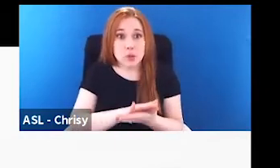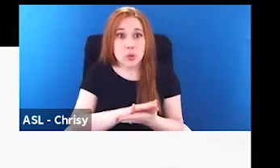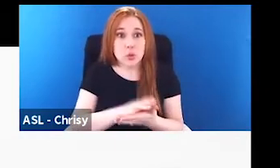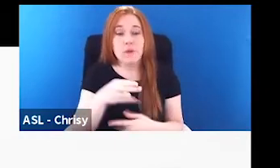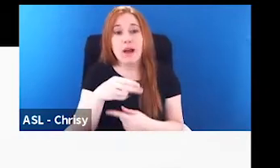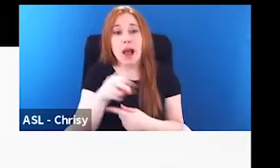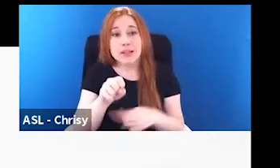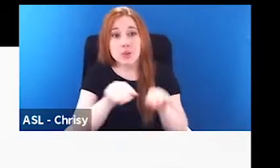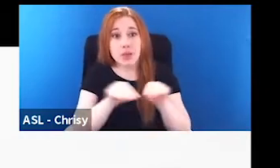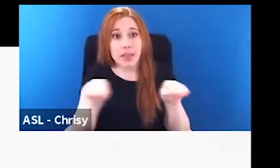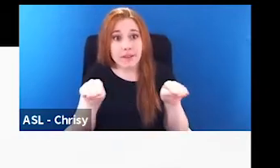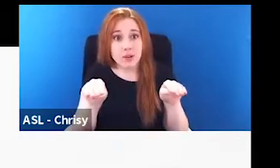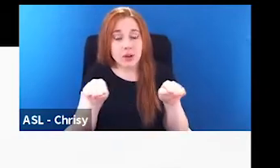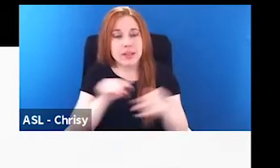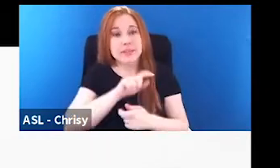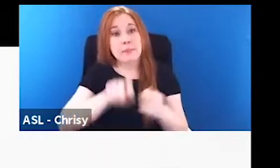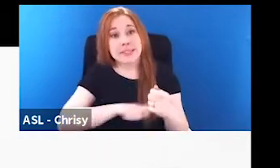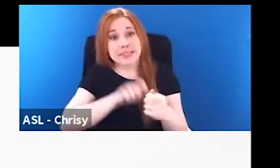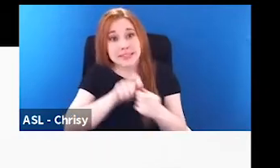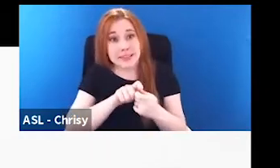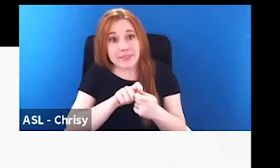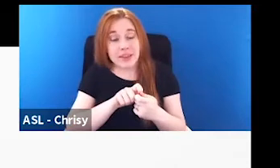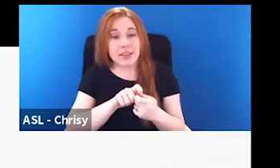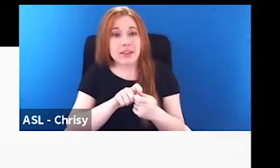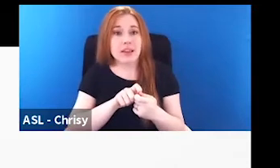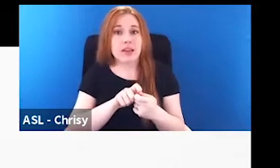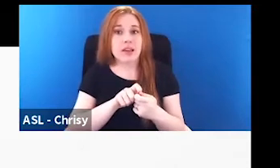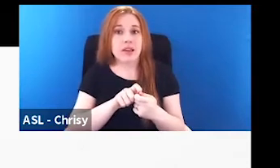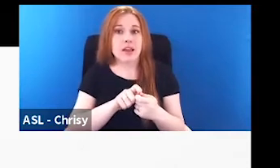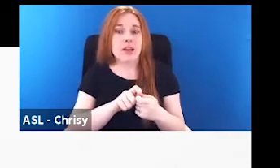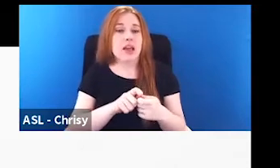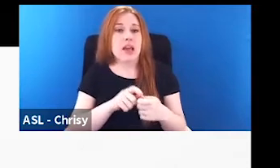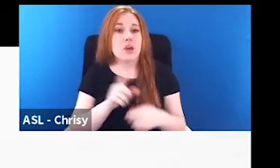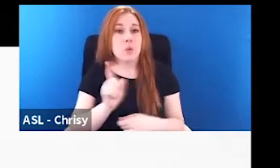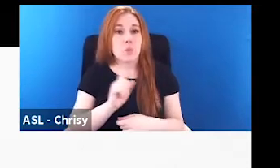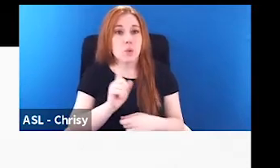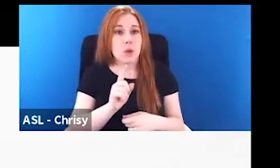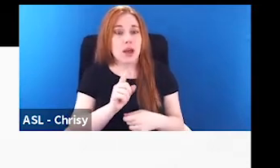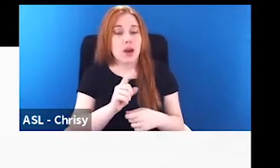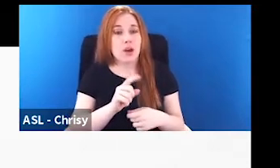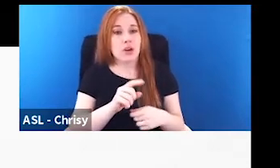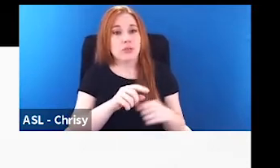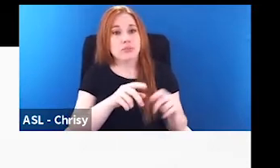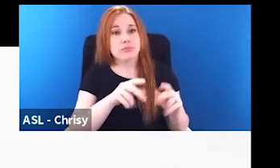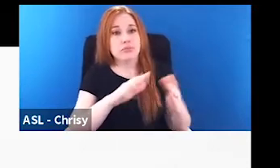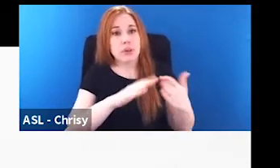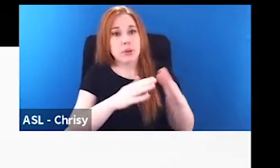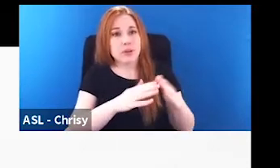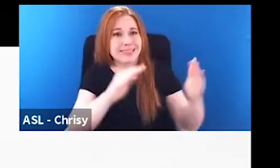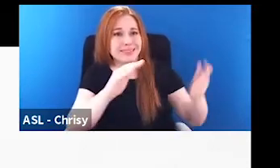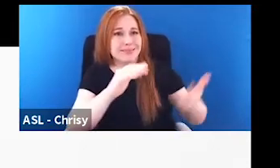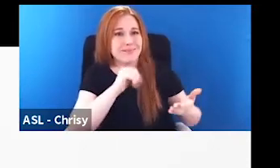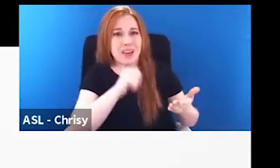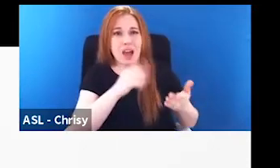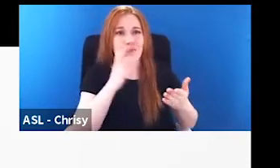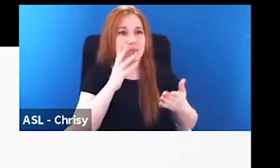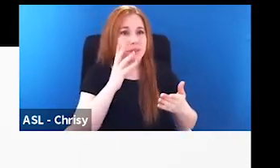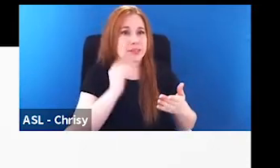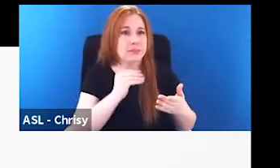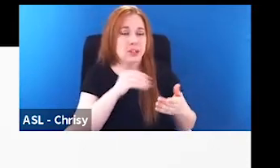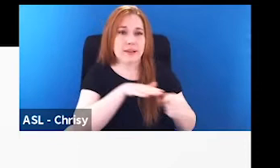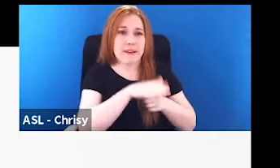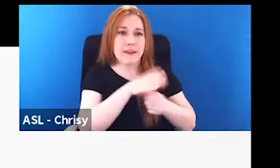and specifically in underserved demographics, it's not something that's really